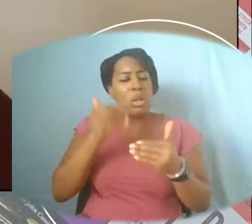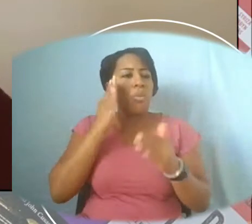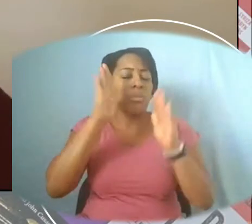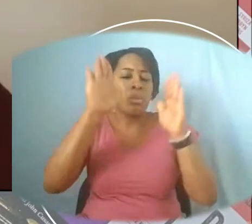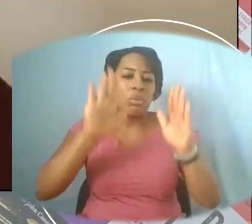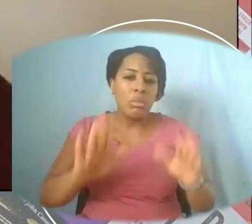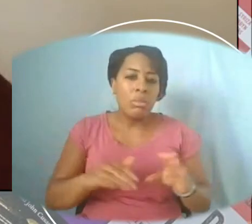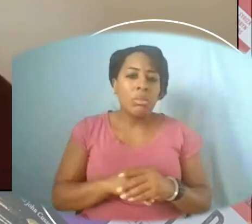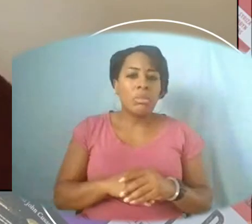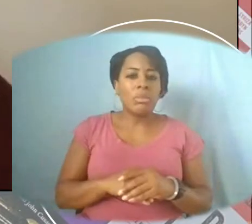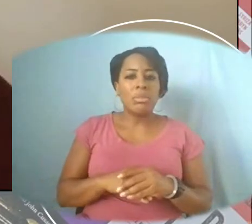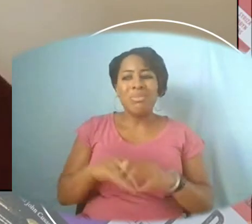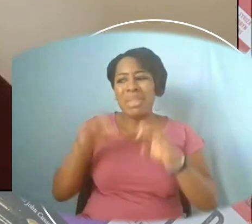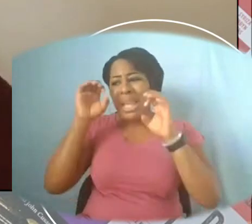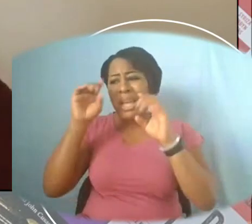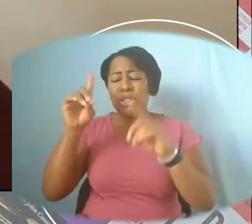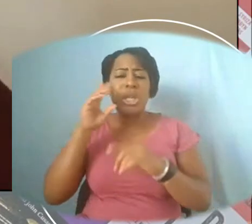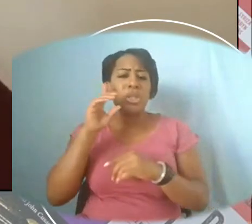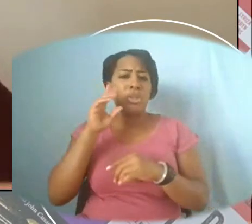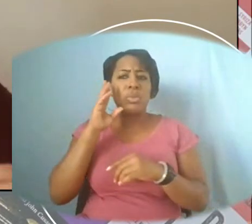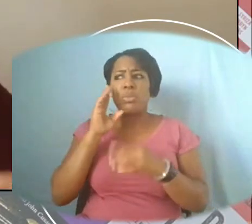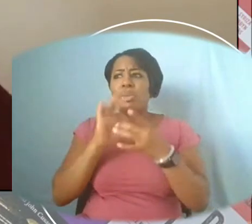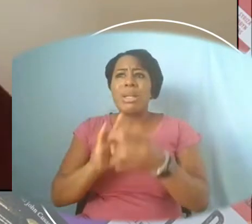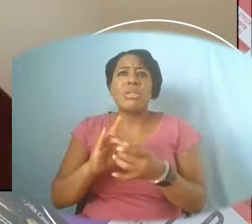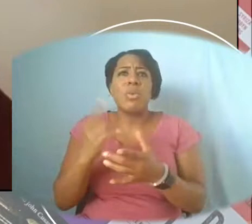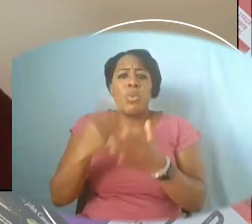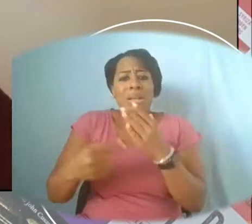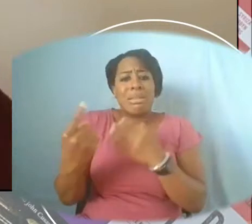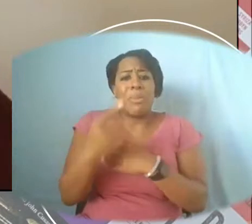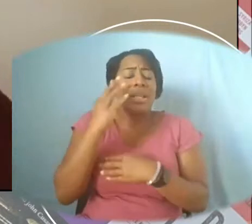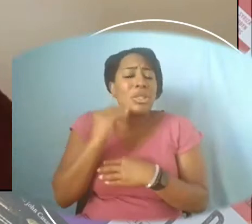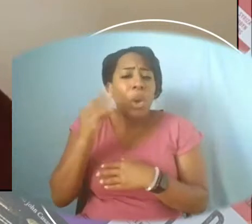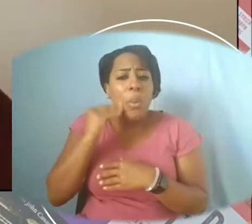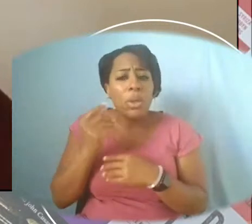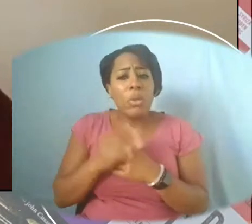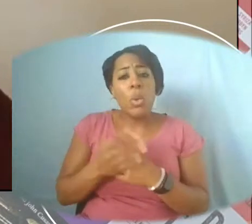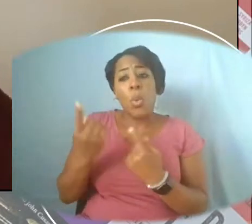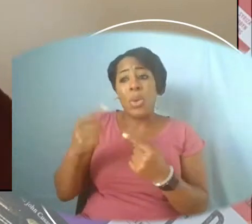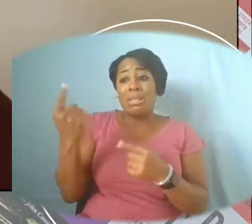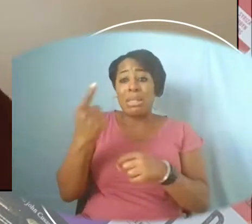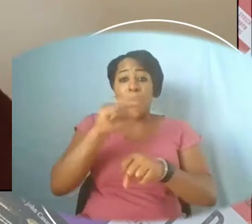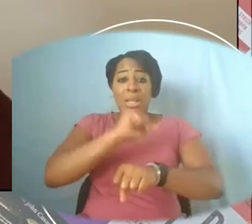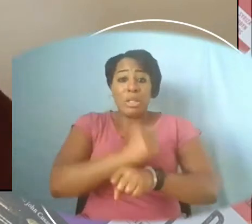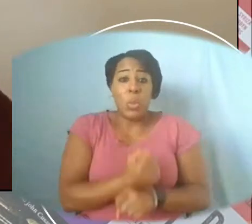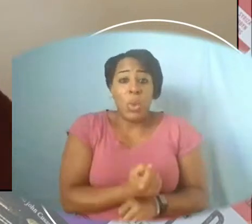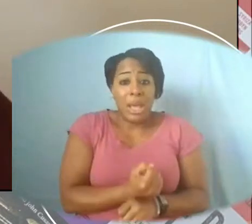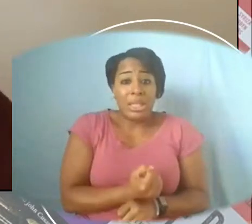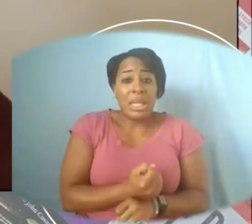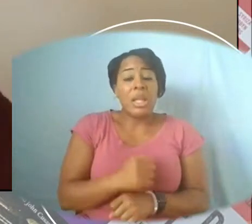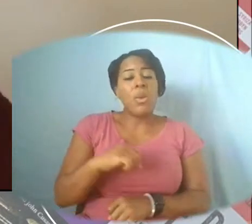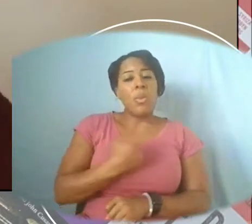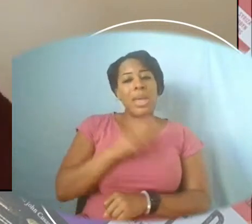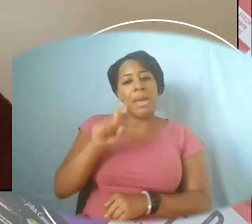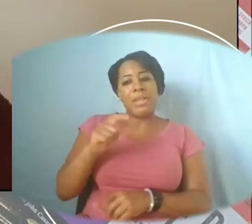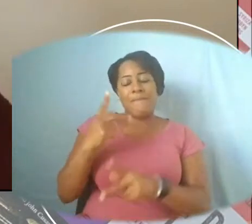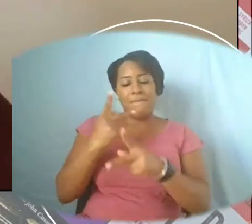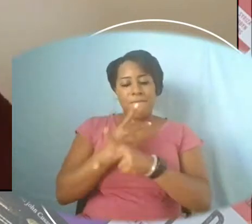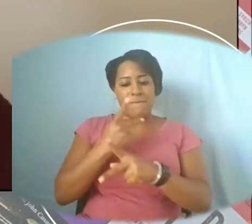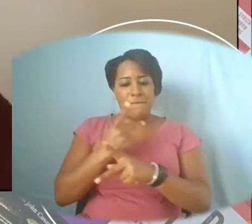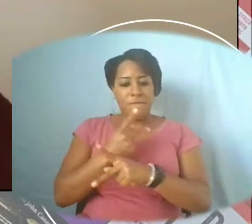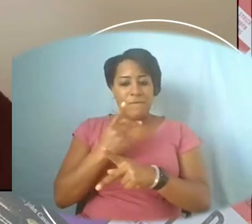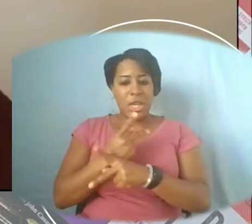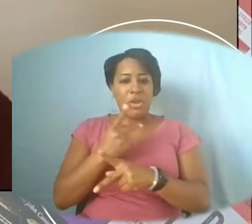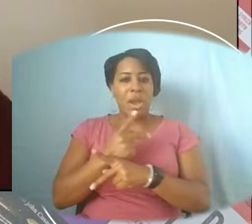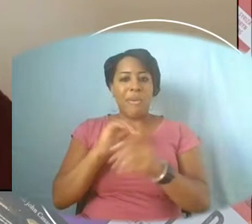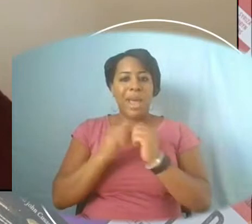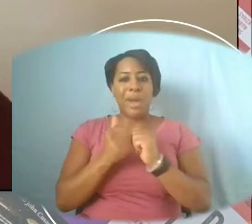through. Just like when somebody's arrested, the biggest thing we do is we figure out how to create the biggest